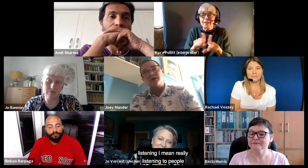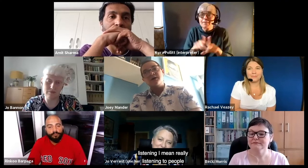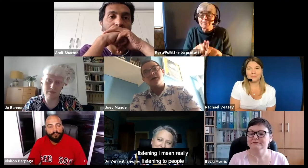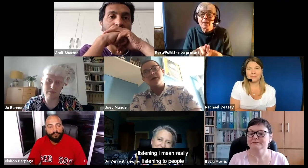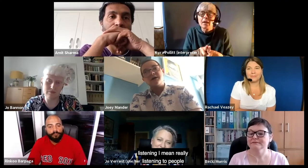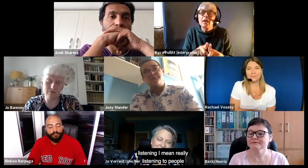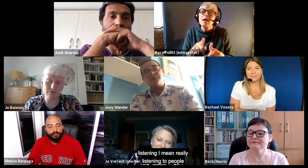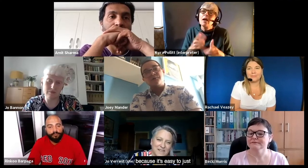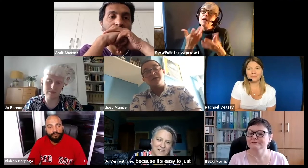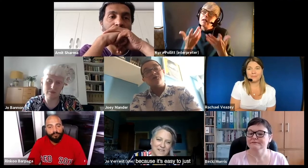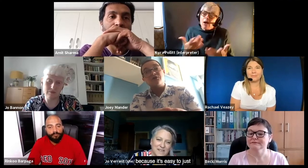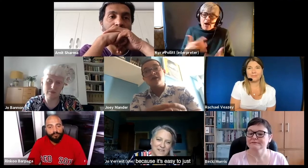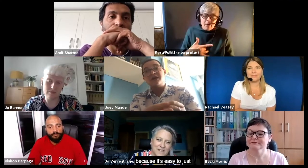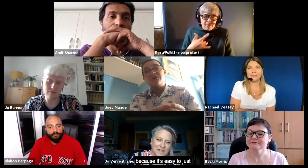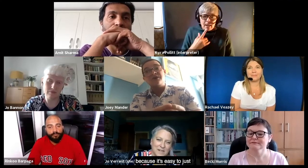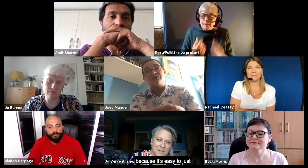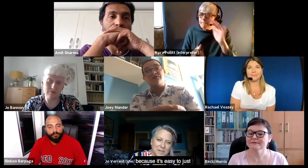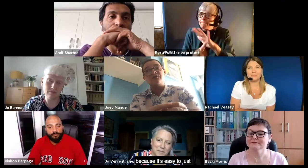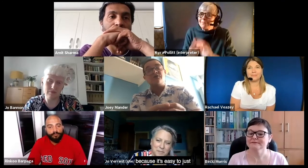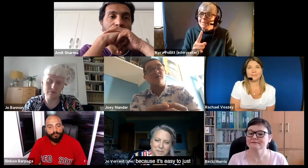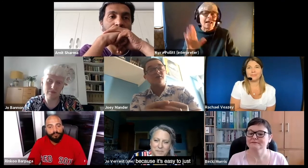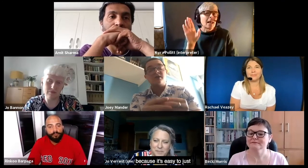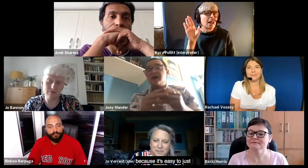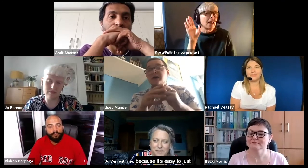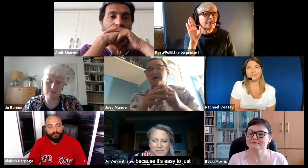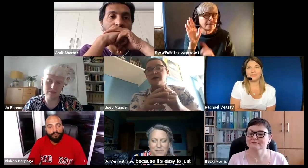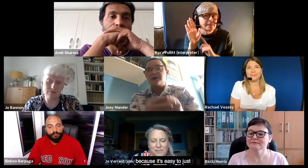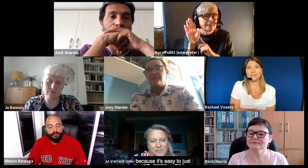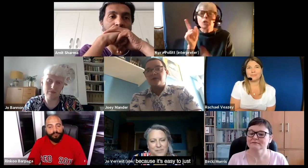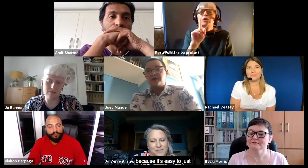people. Because it's easy to just